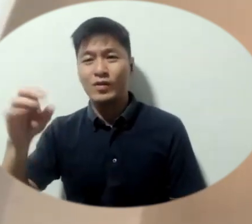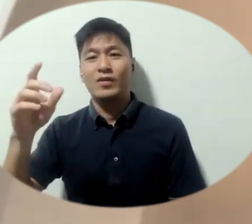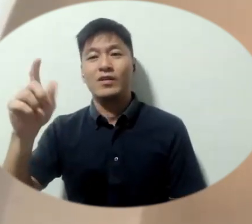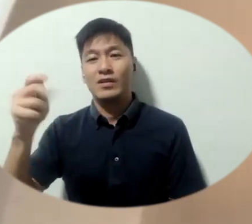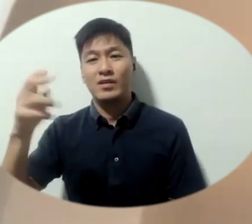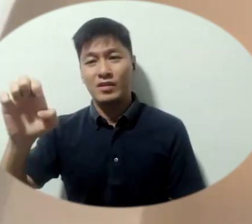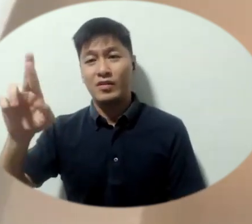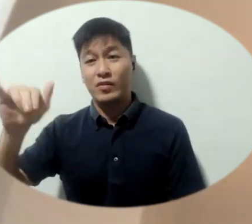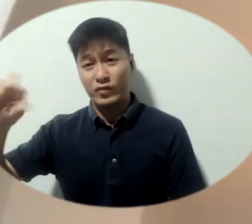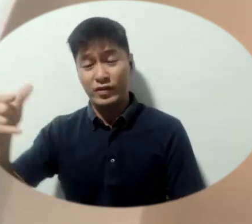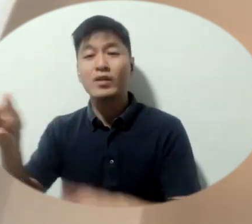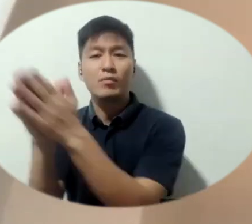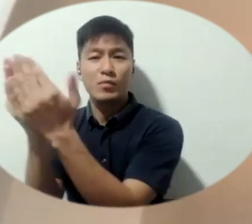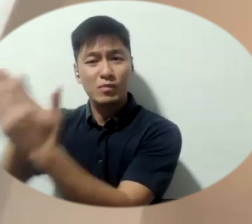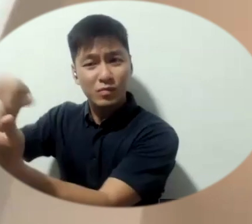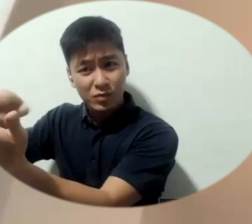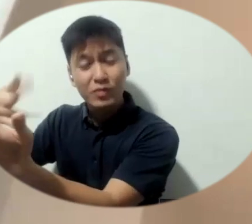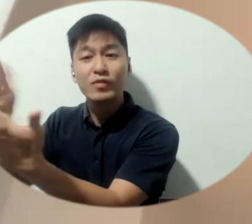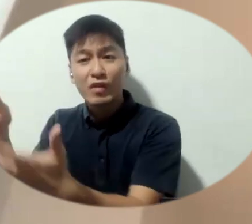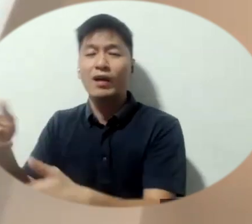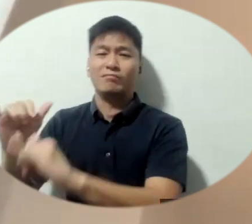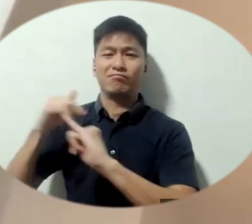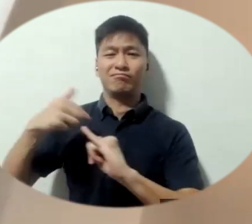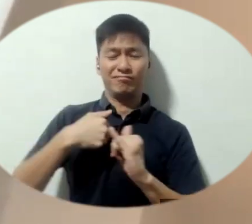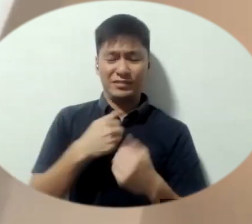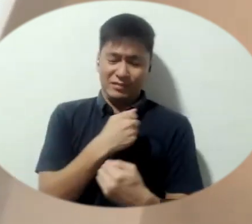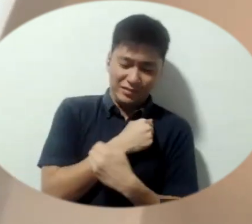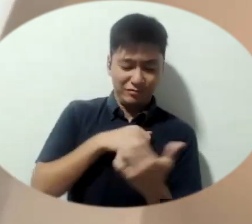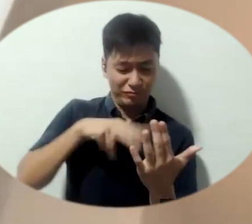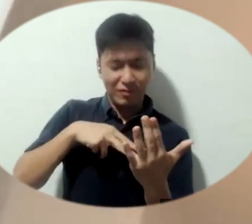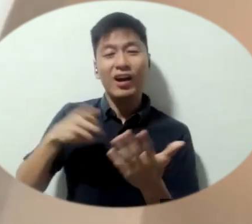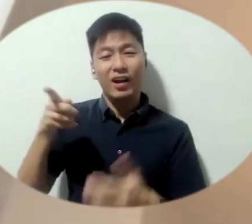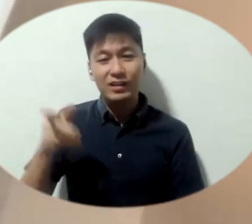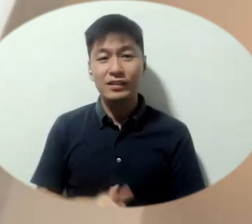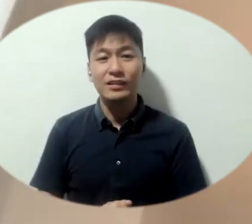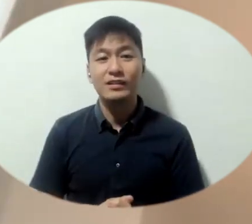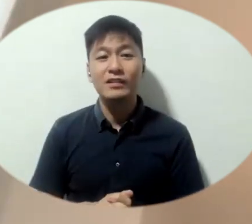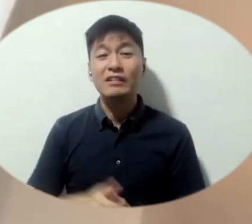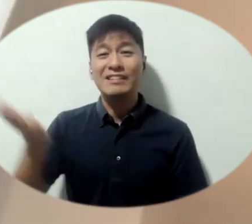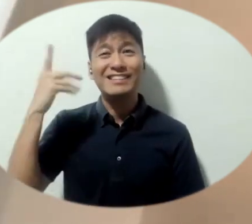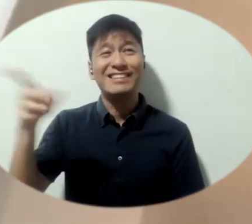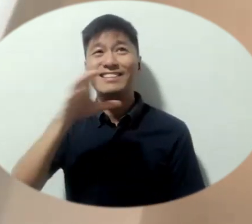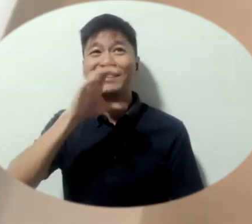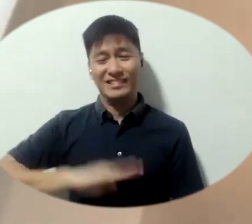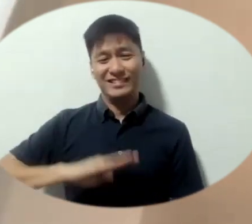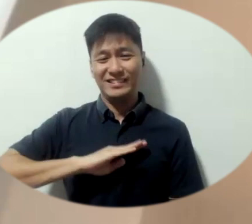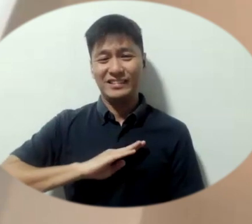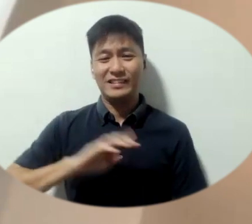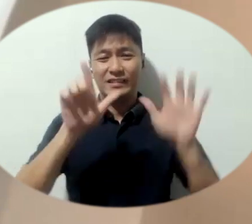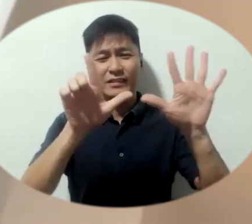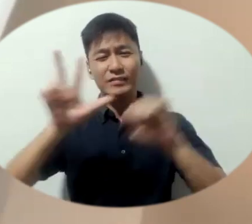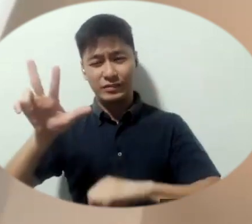at a certain point, she was 73 when we noticed something was going